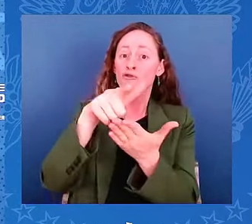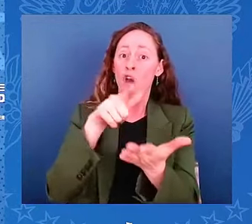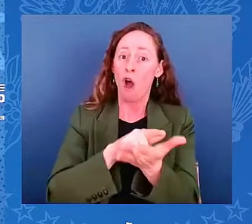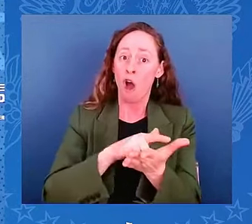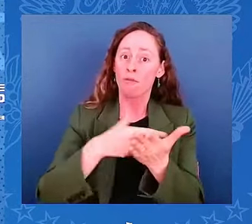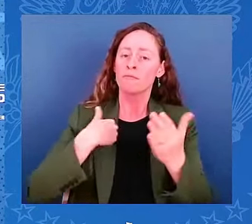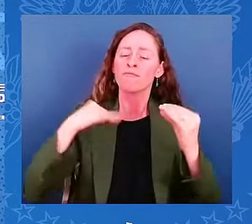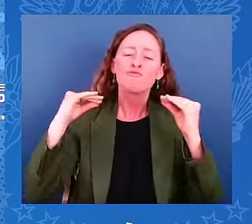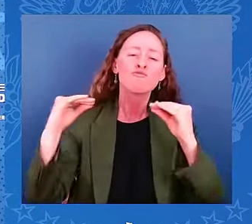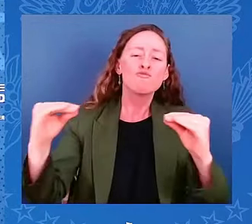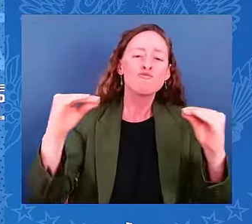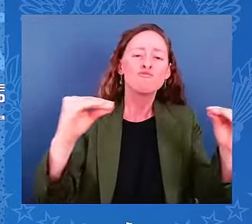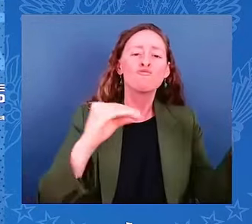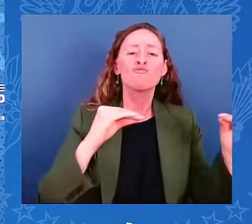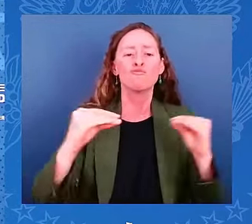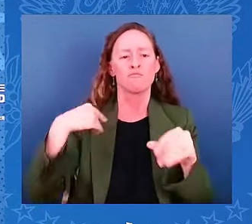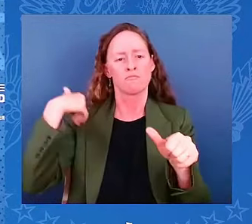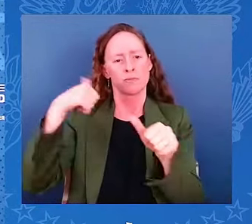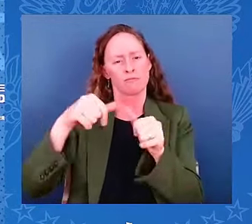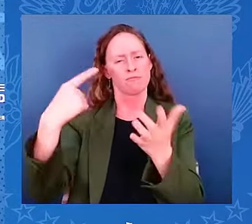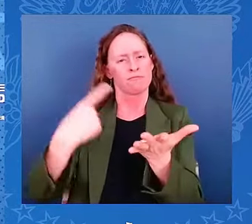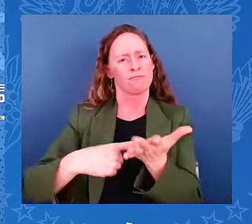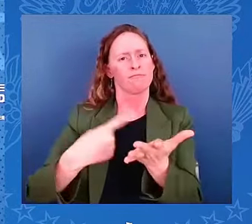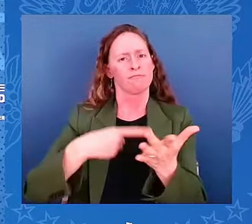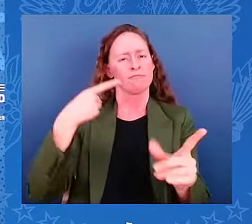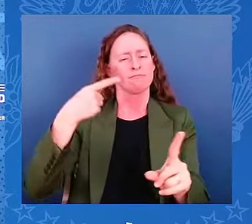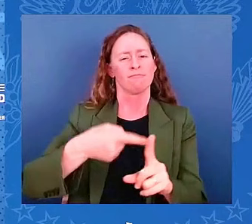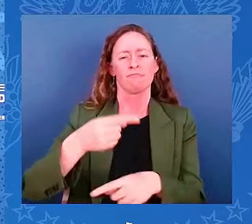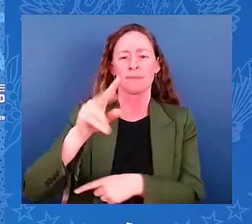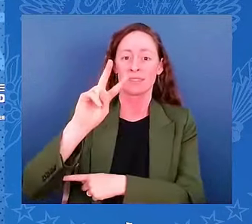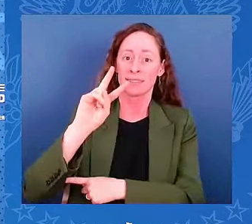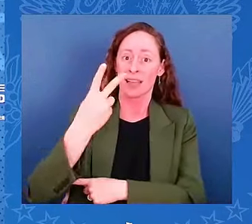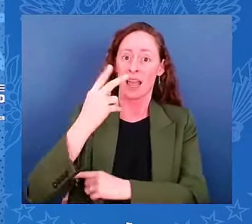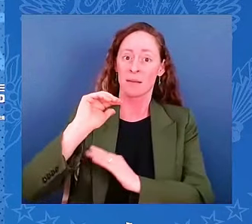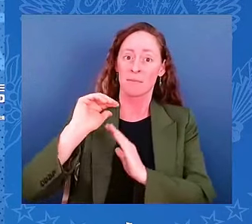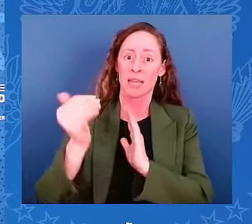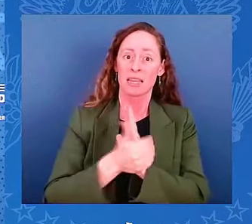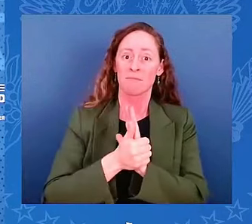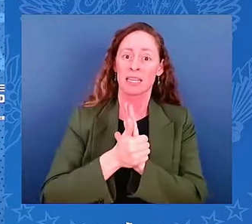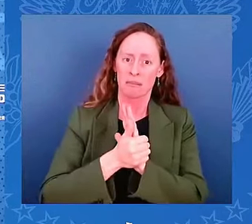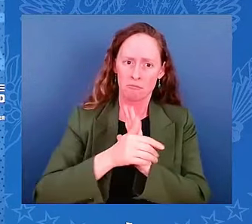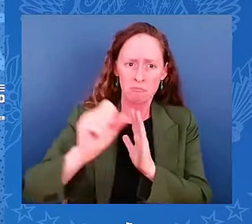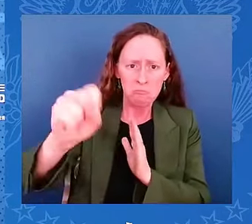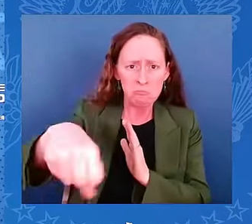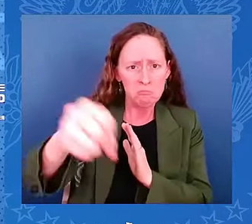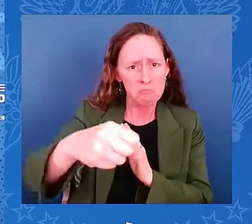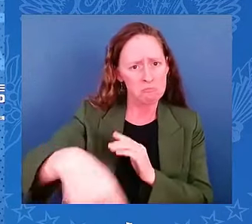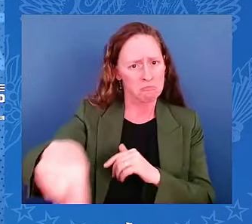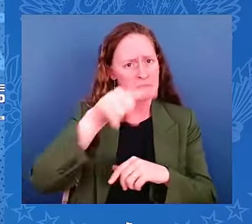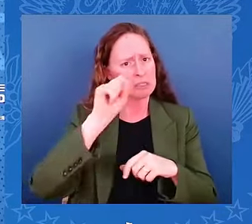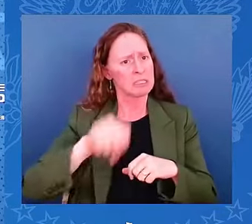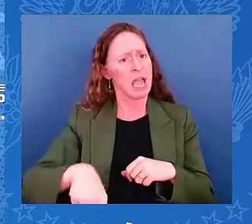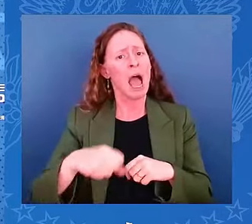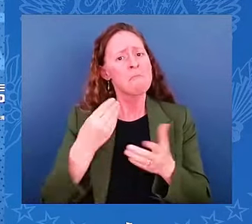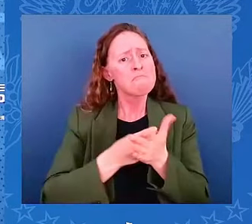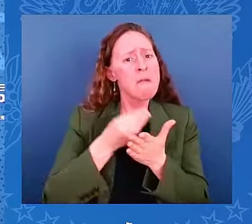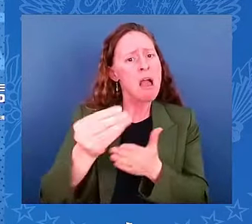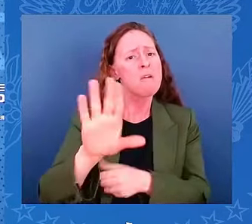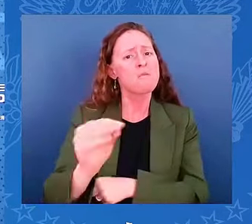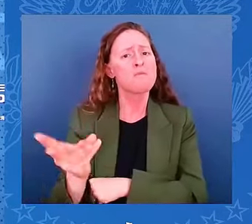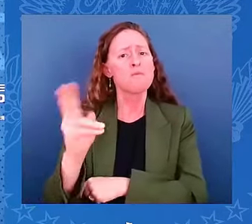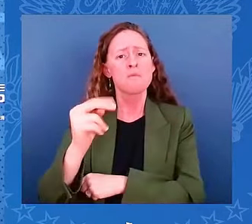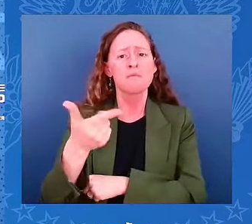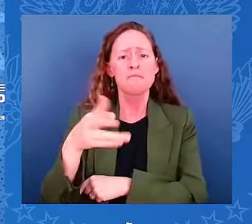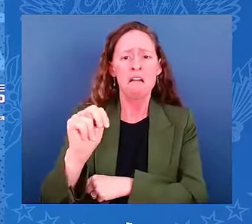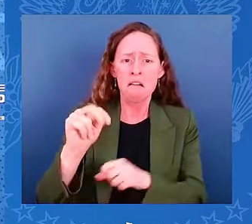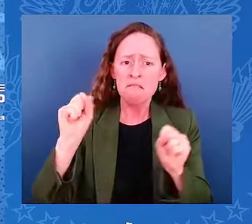you can own anything you want. Never. You couldn't own a cannon during the Civil War. No, I'm serious. Think about